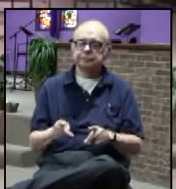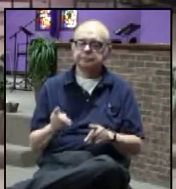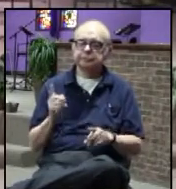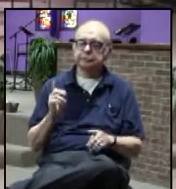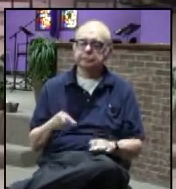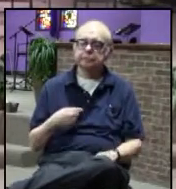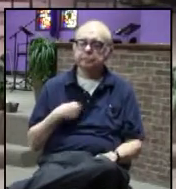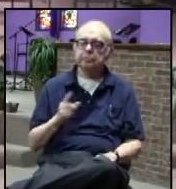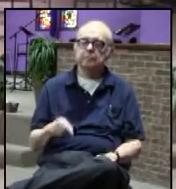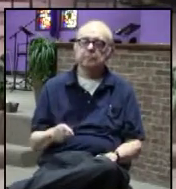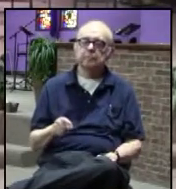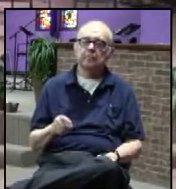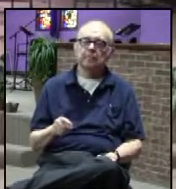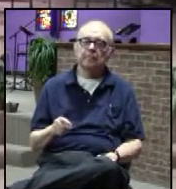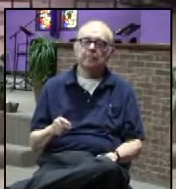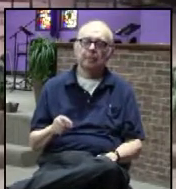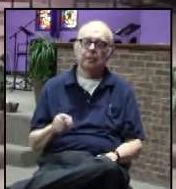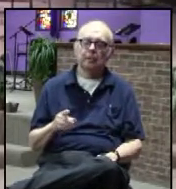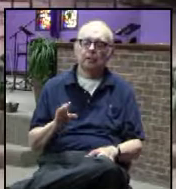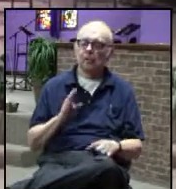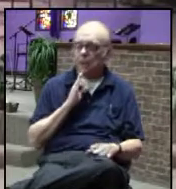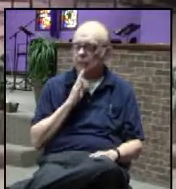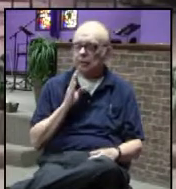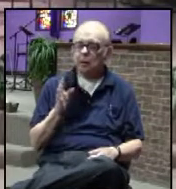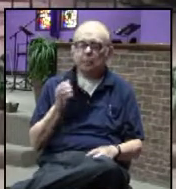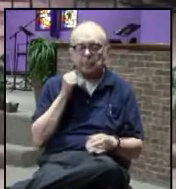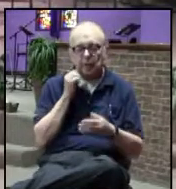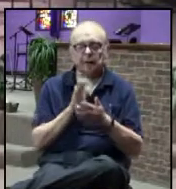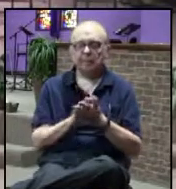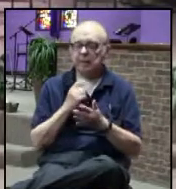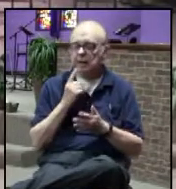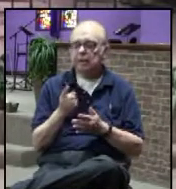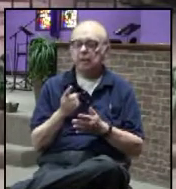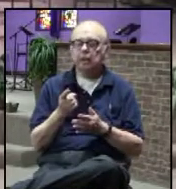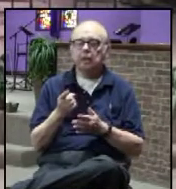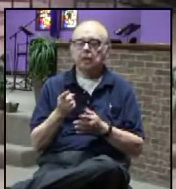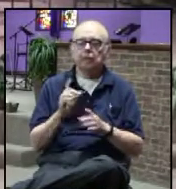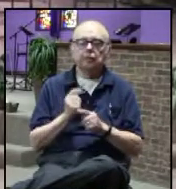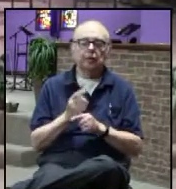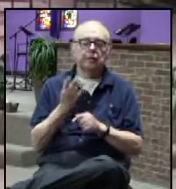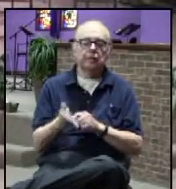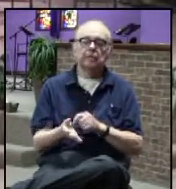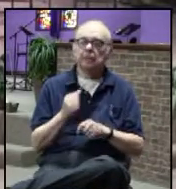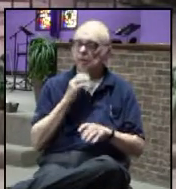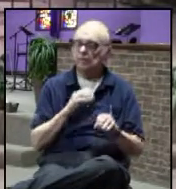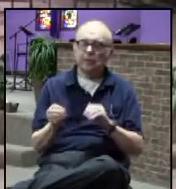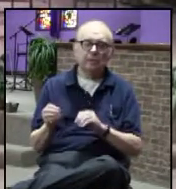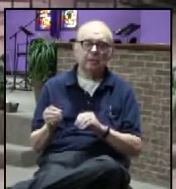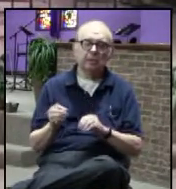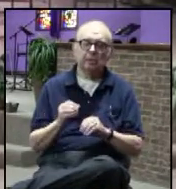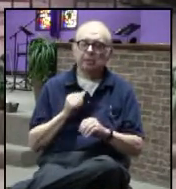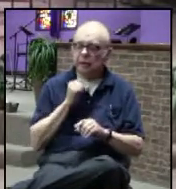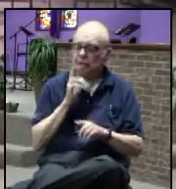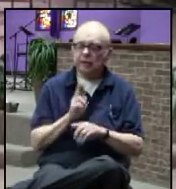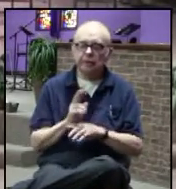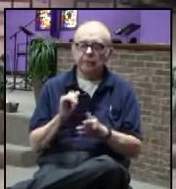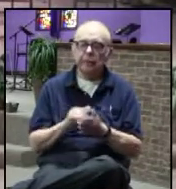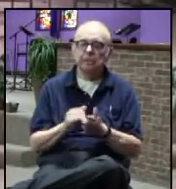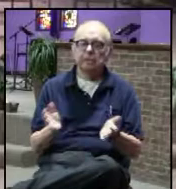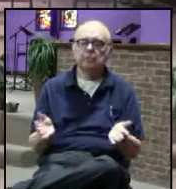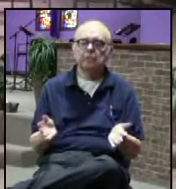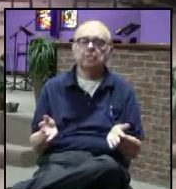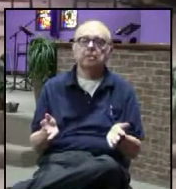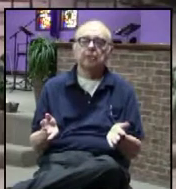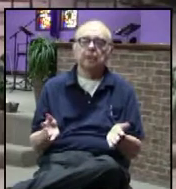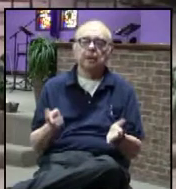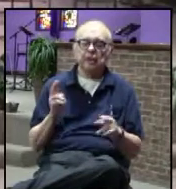had a need, so I talked it over with Diana, and I said, hey, this truck's sitting there, we're not moving it, it's not moving, it's not doing